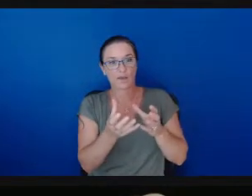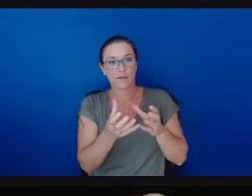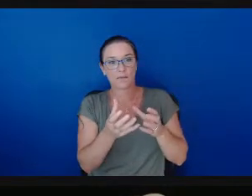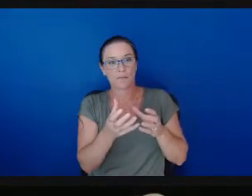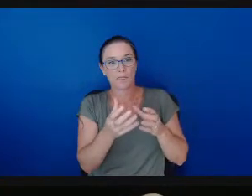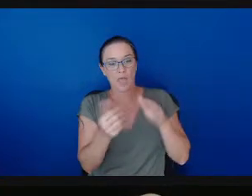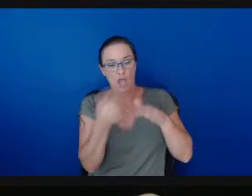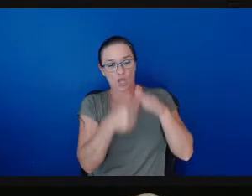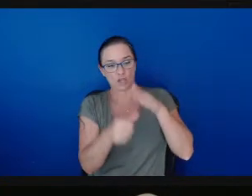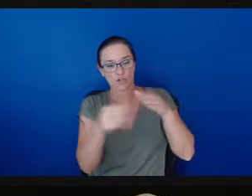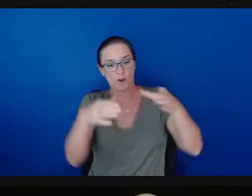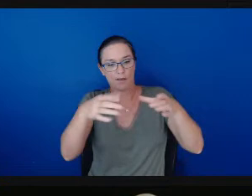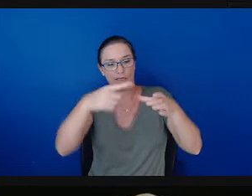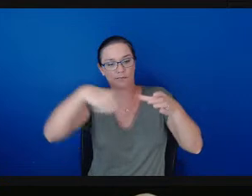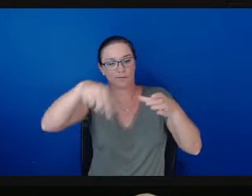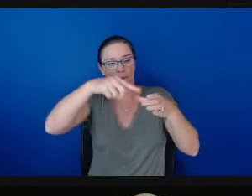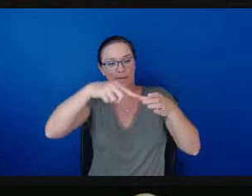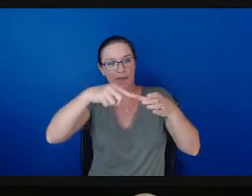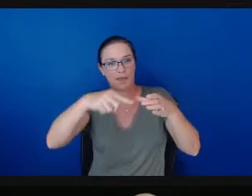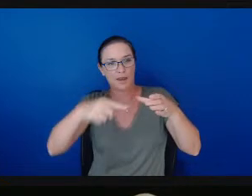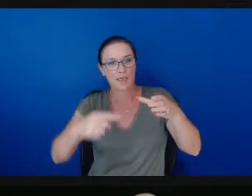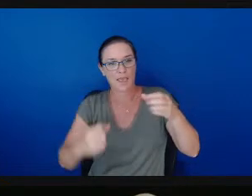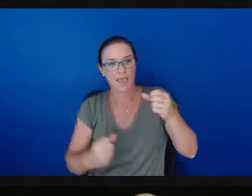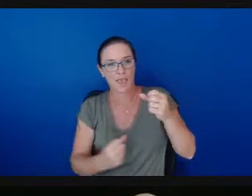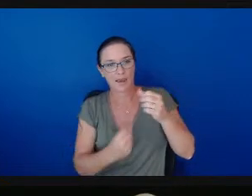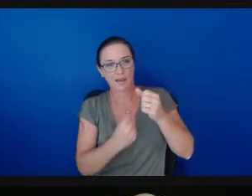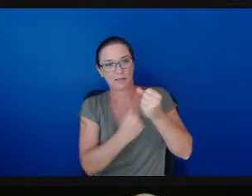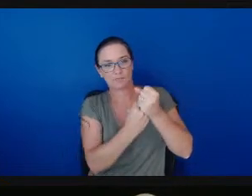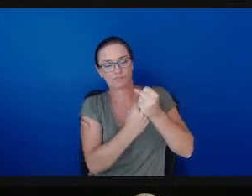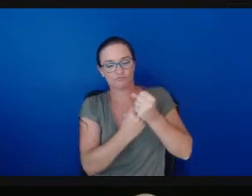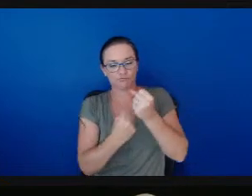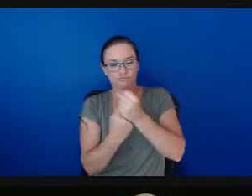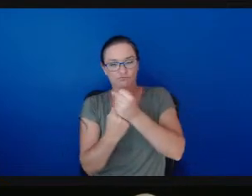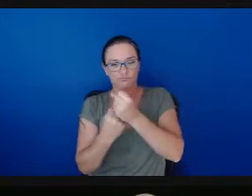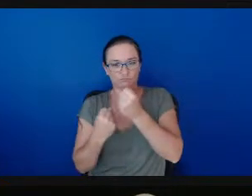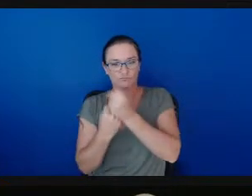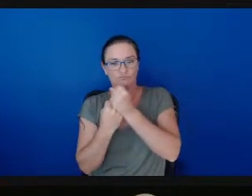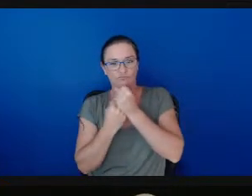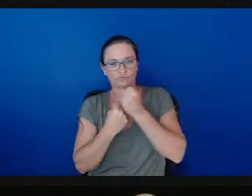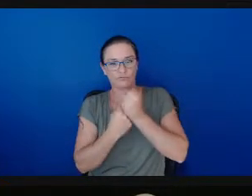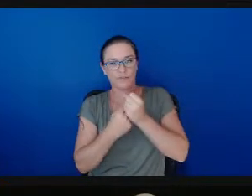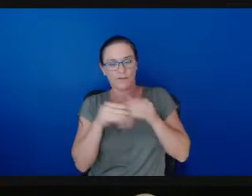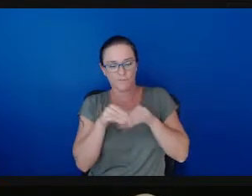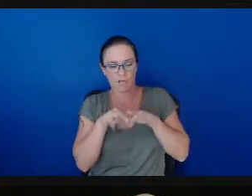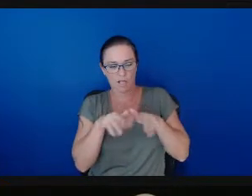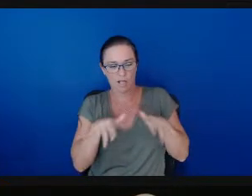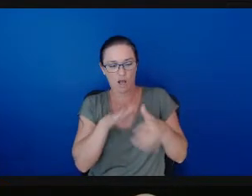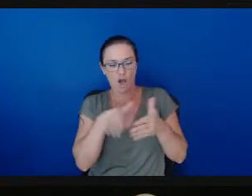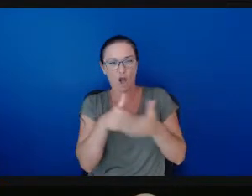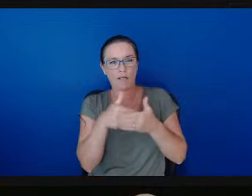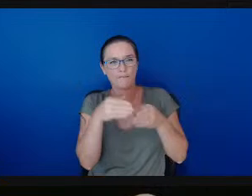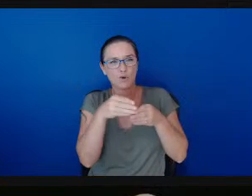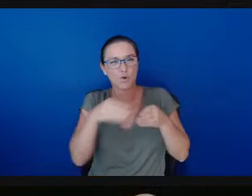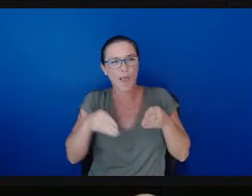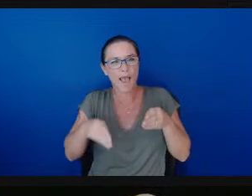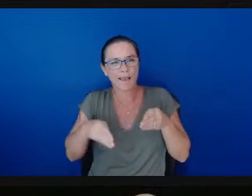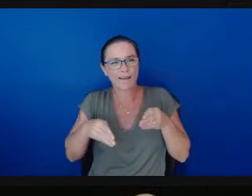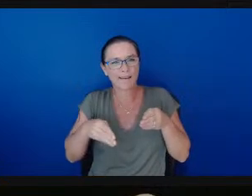summit. And it's reinforcing and filling little cracks and strengthening that whole thing by just pressurizing and